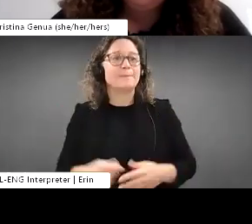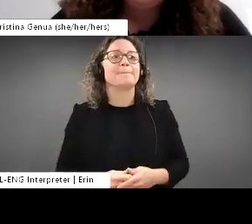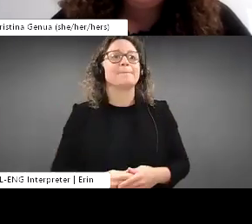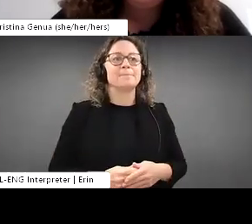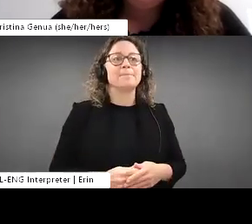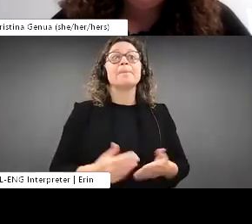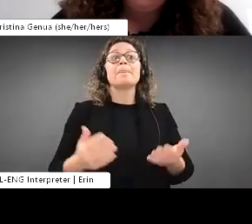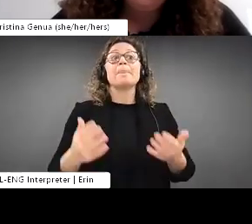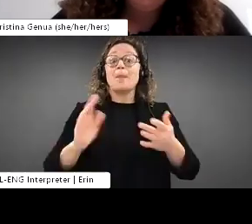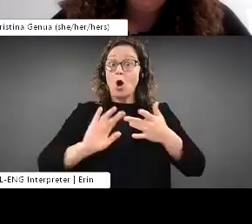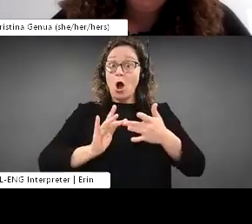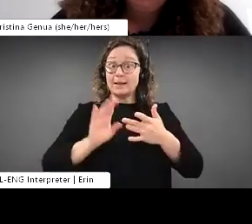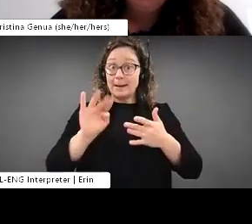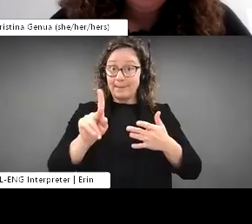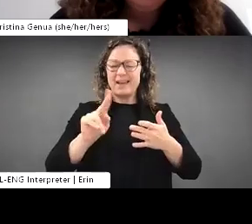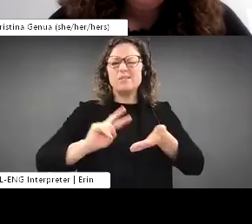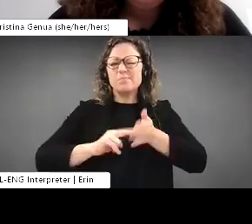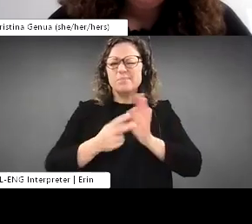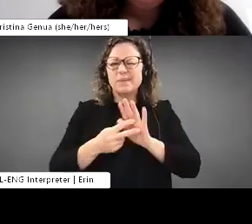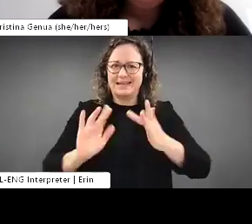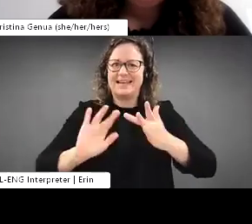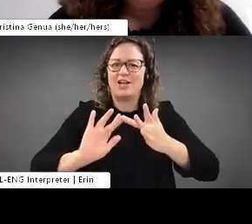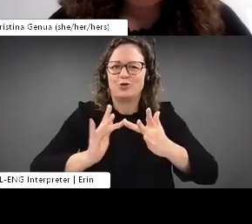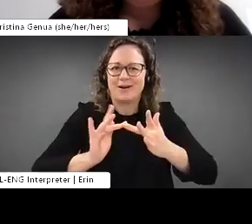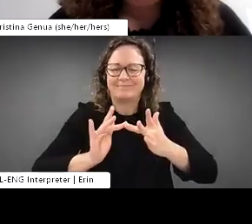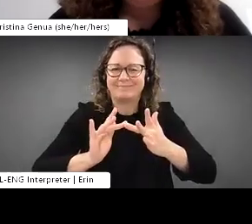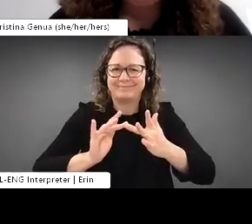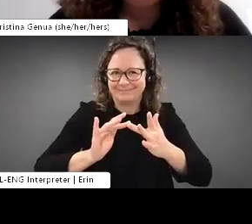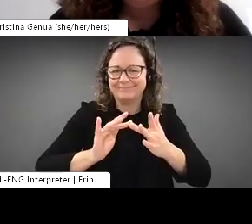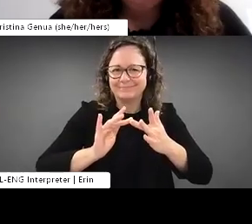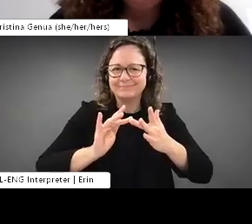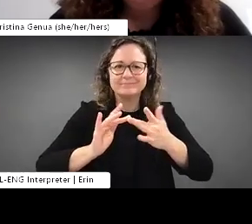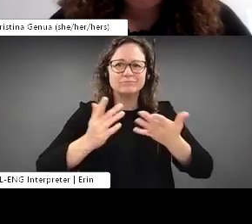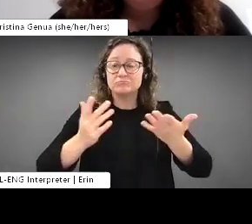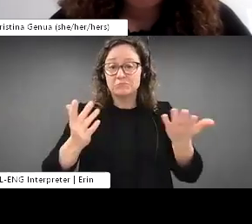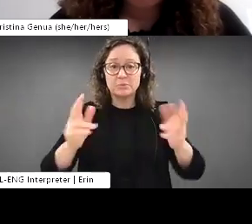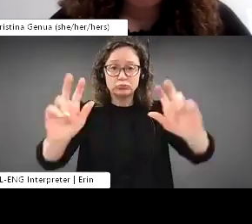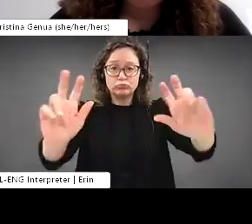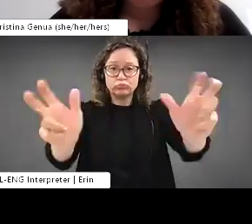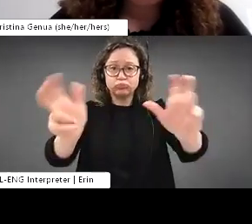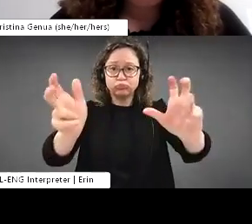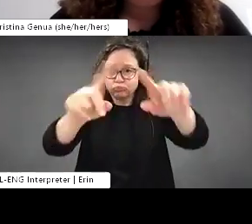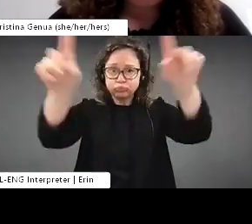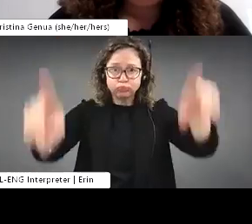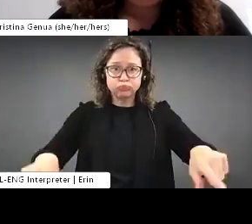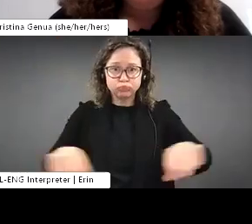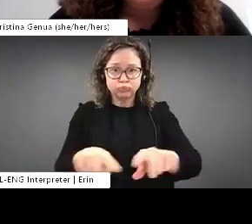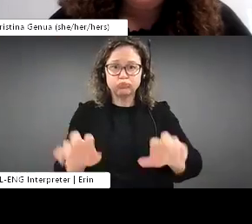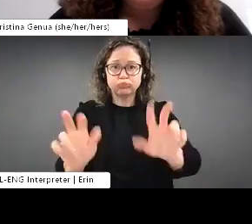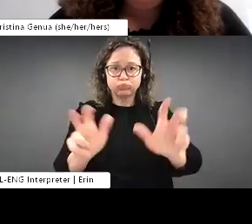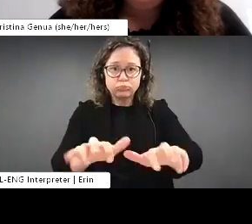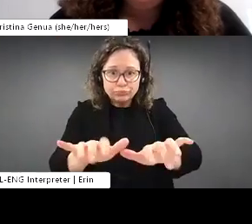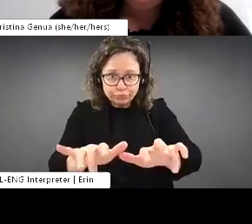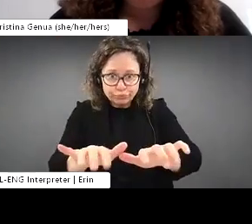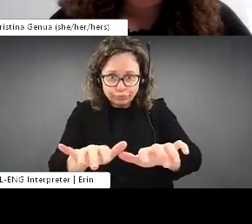computer connected to the internet. So that would be on like a desktop, right? Um, Mobile